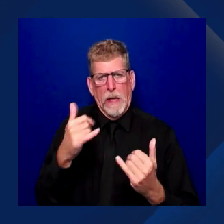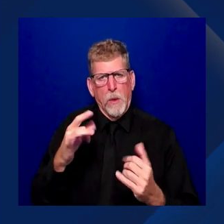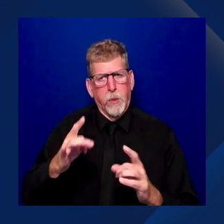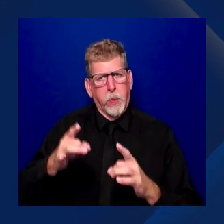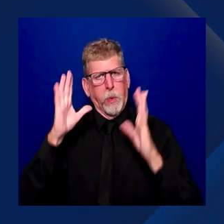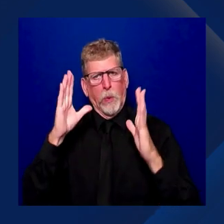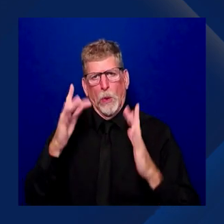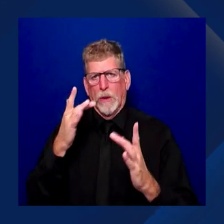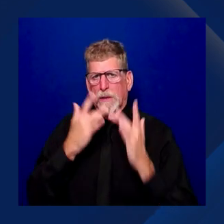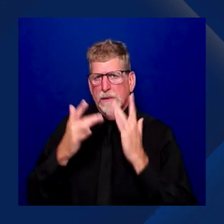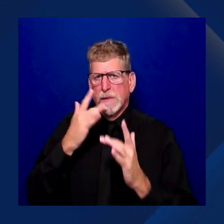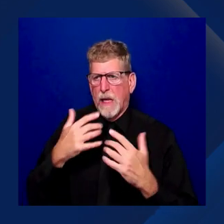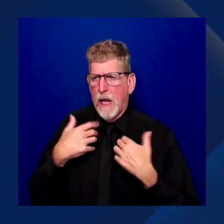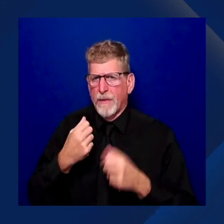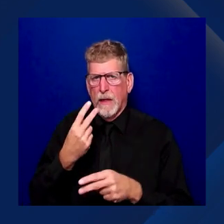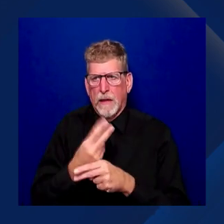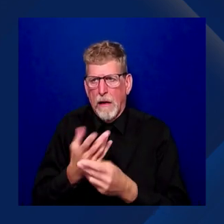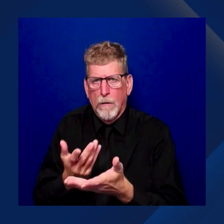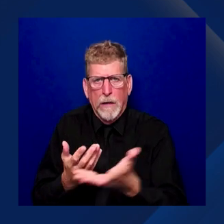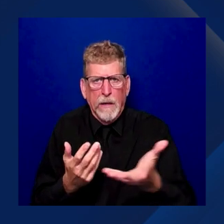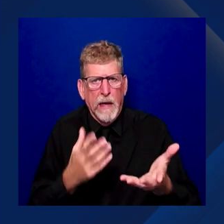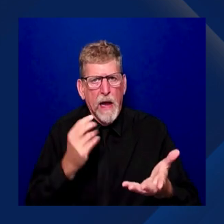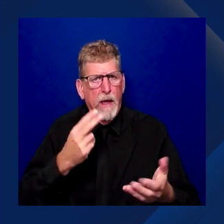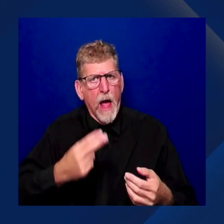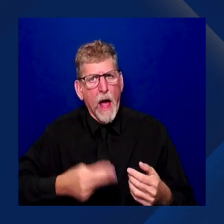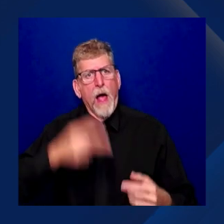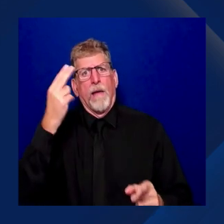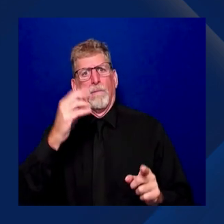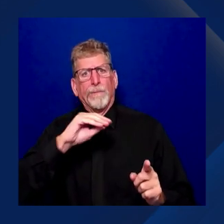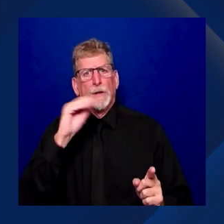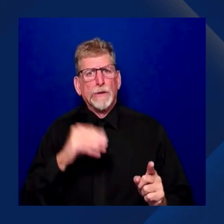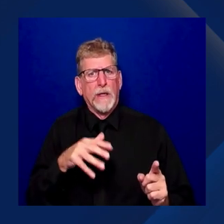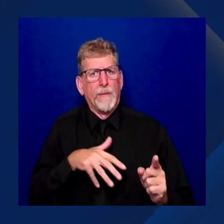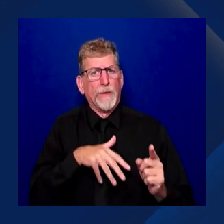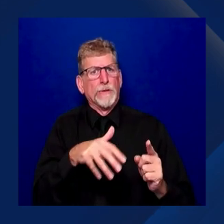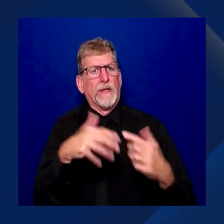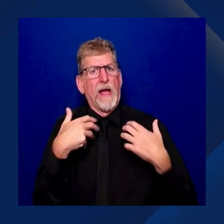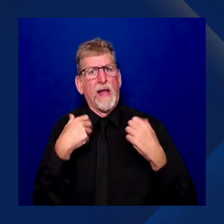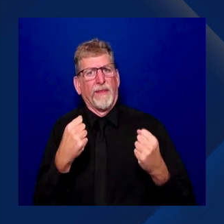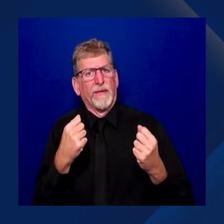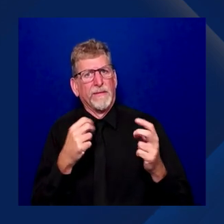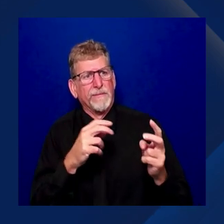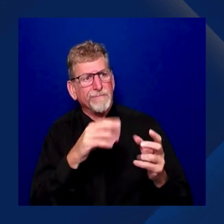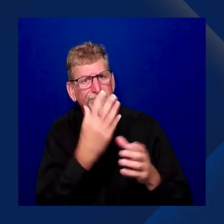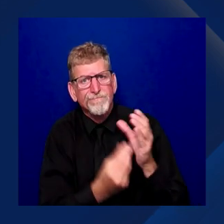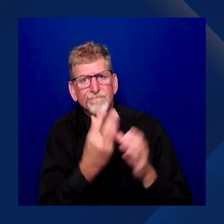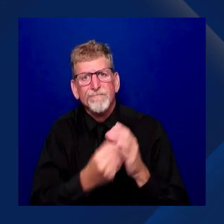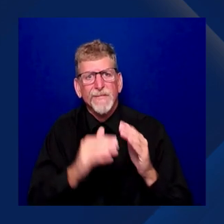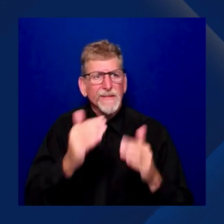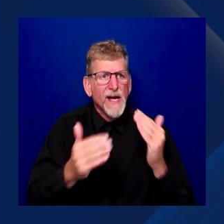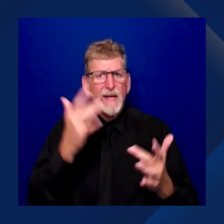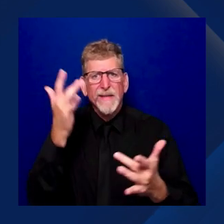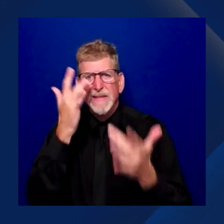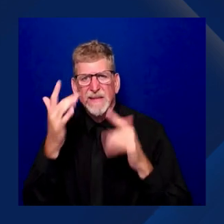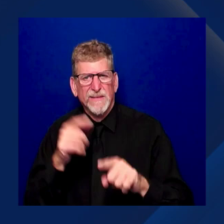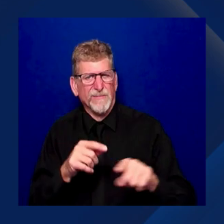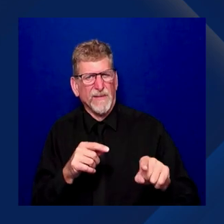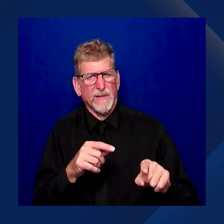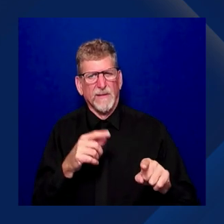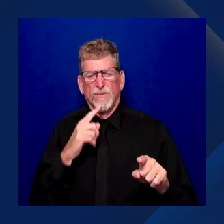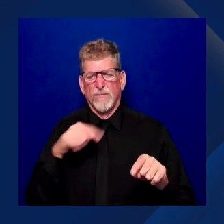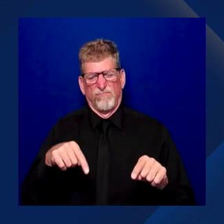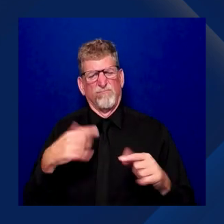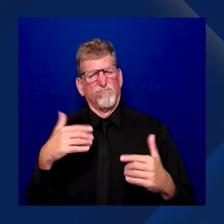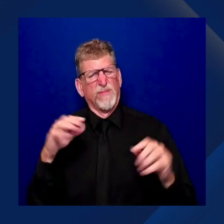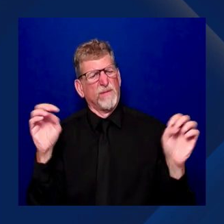systematically address the maternal health crisis now. Everything from expanding postpartum Medicaid coverage to a year, increasing